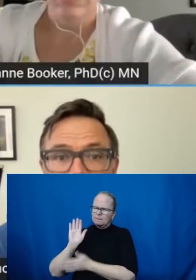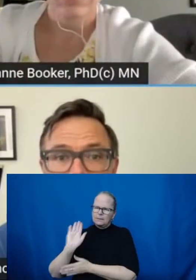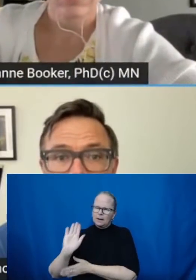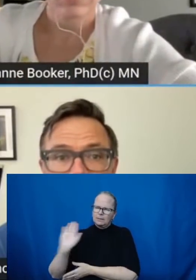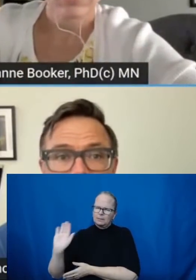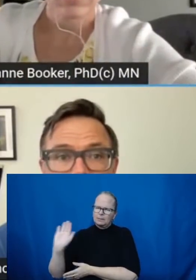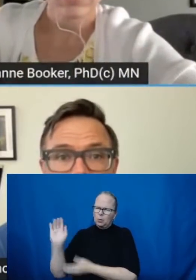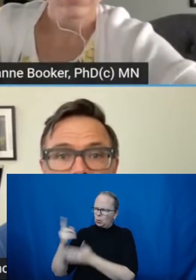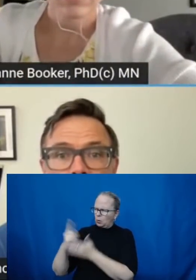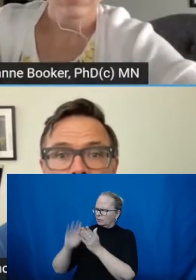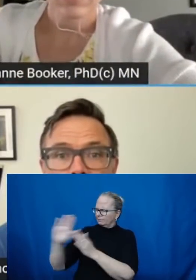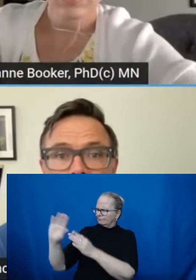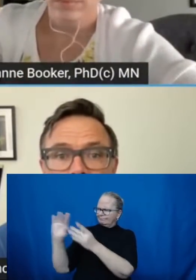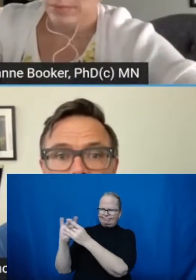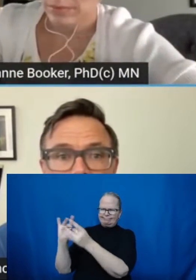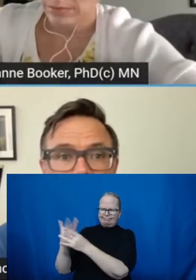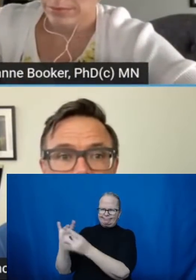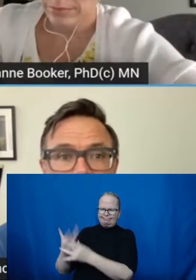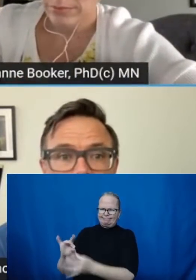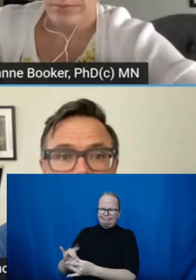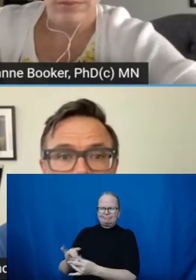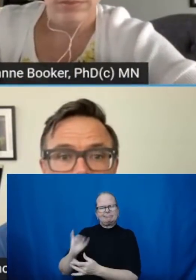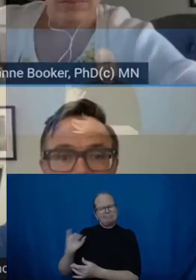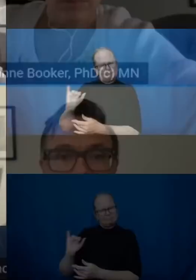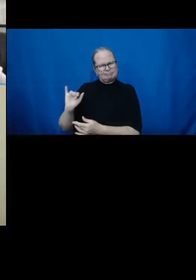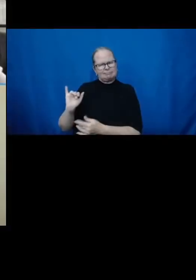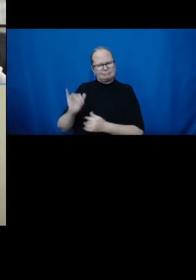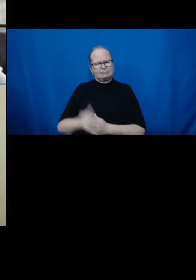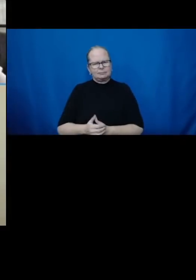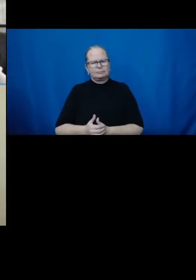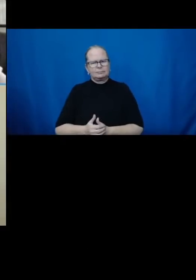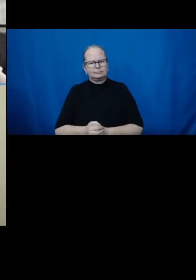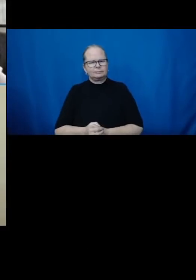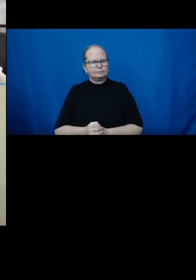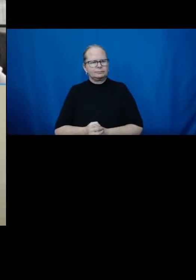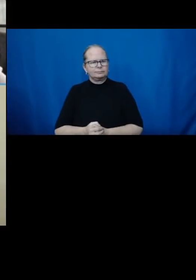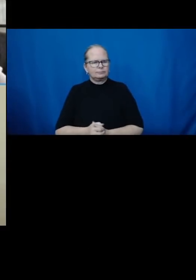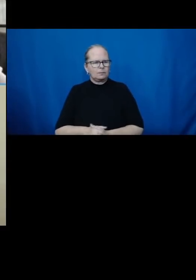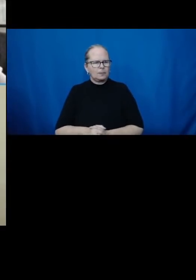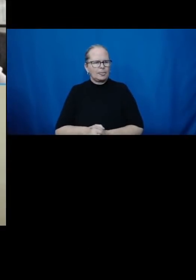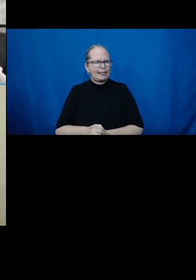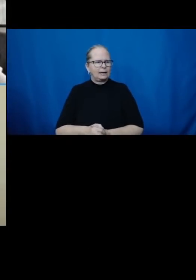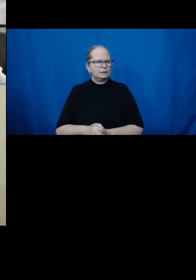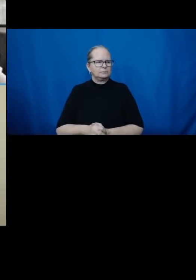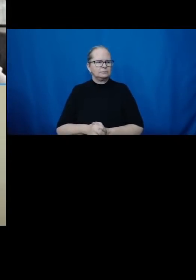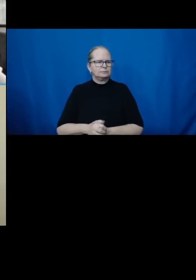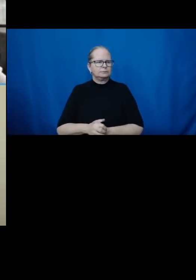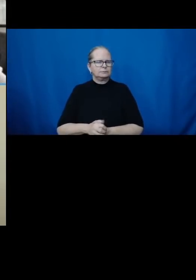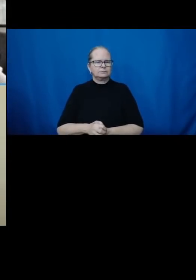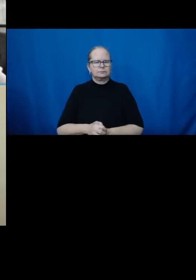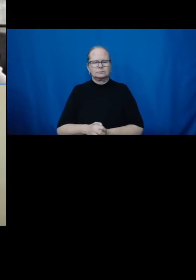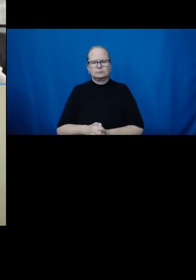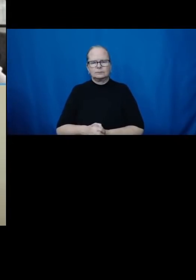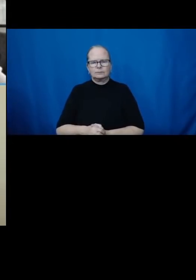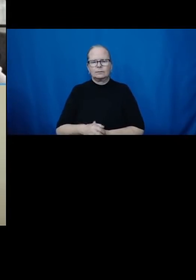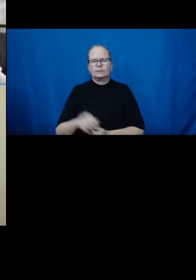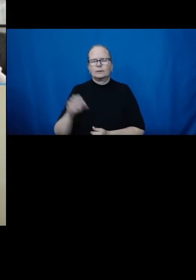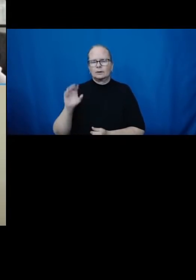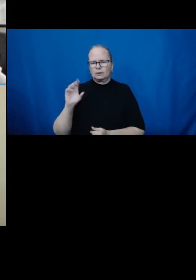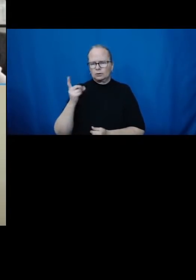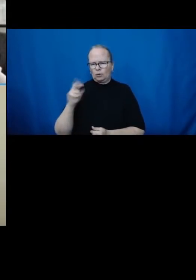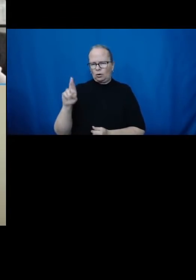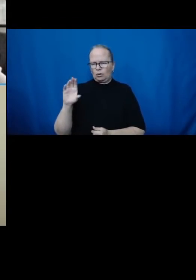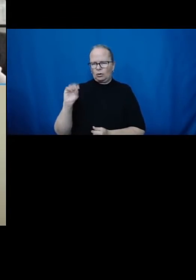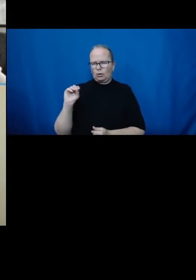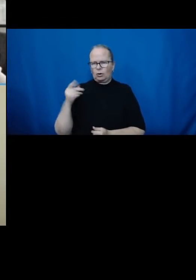I just want to follow up with all these amazing points. And for me, I think we need to talk about it. There